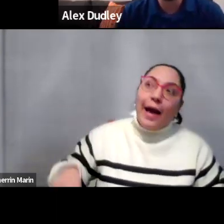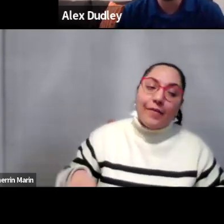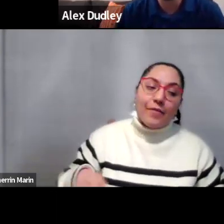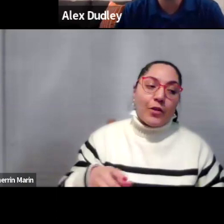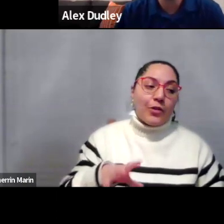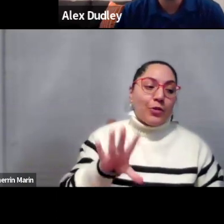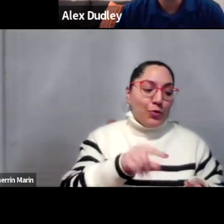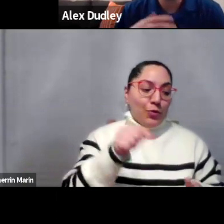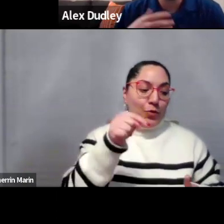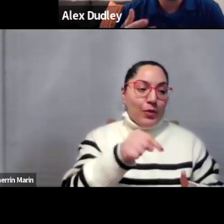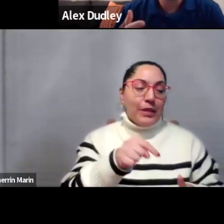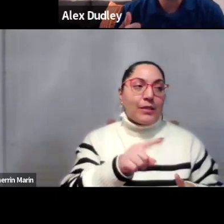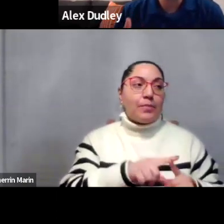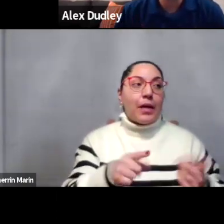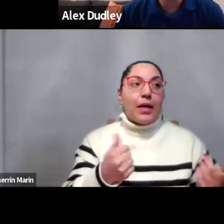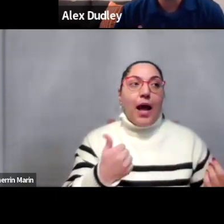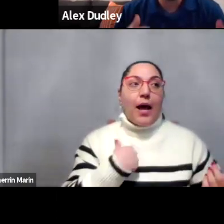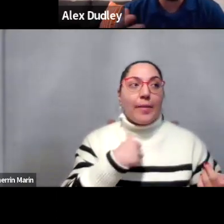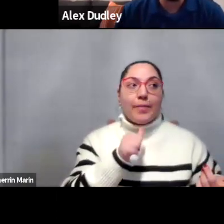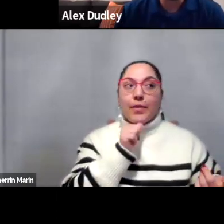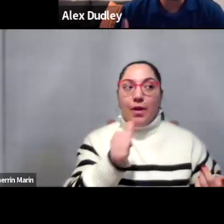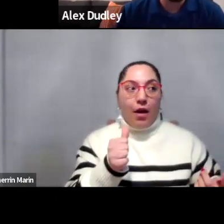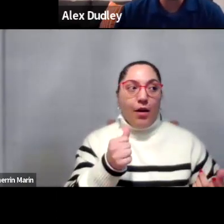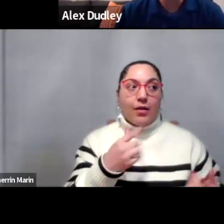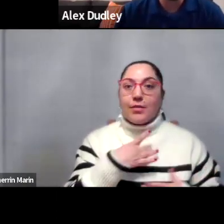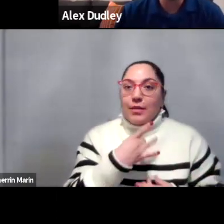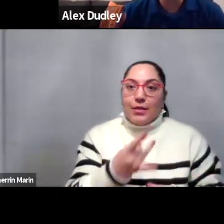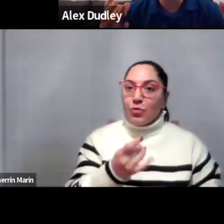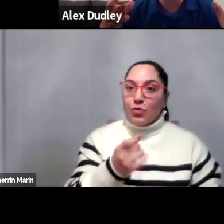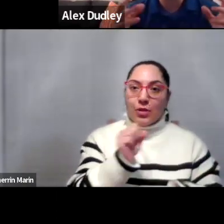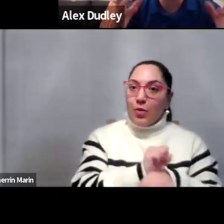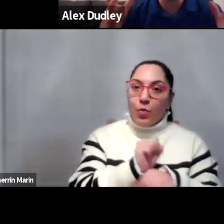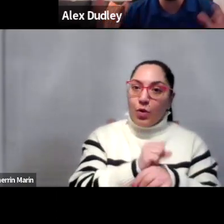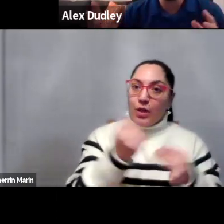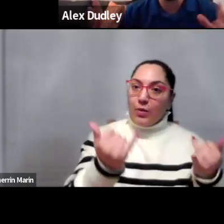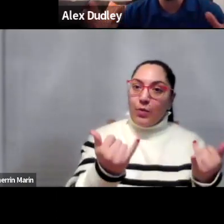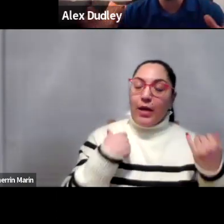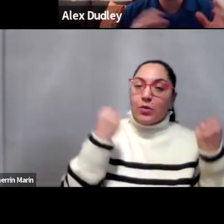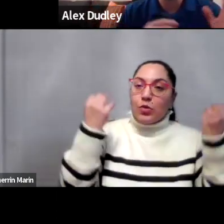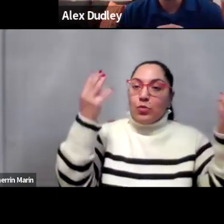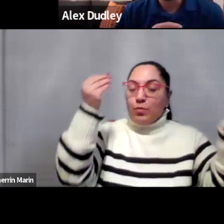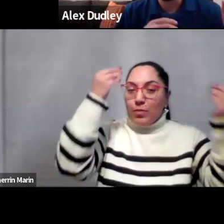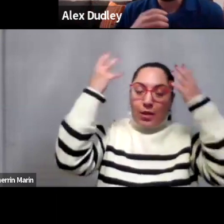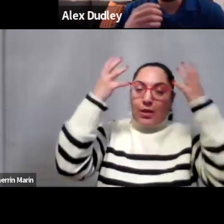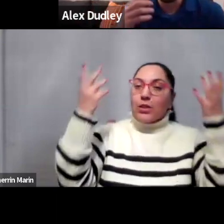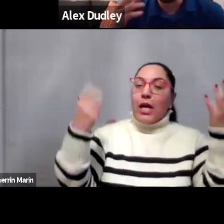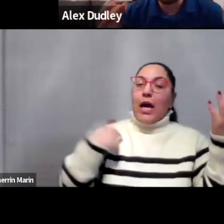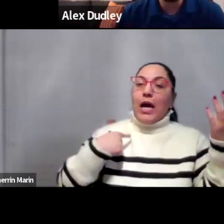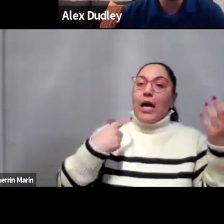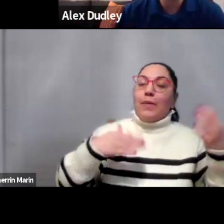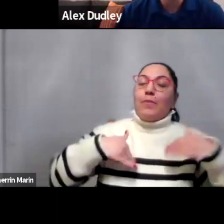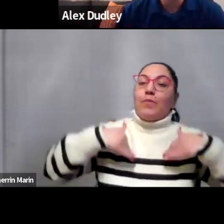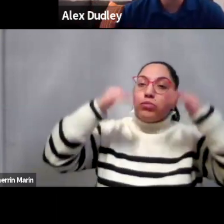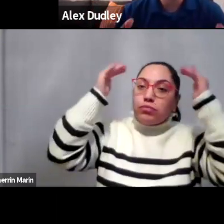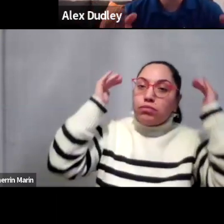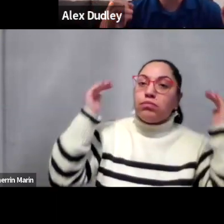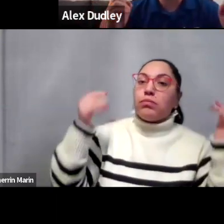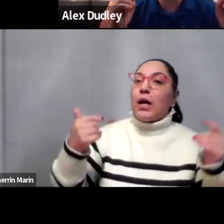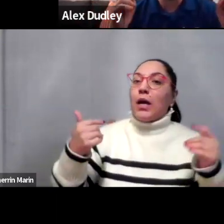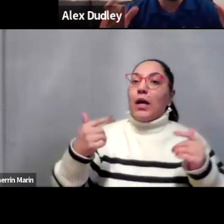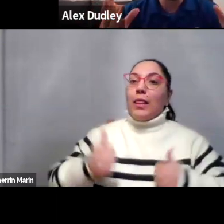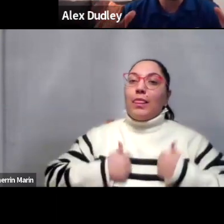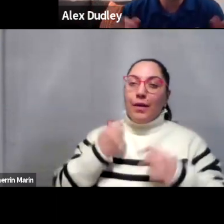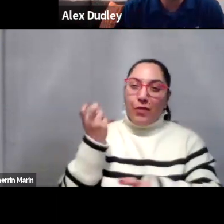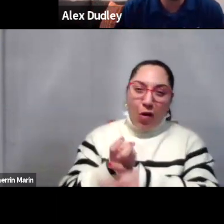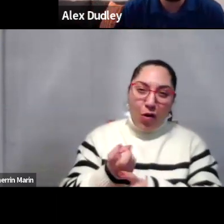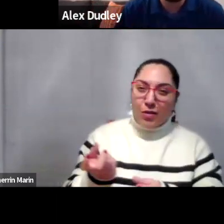of thing in my life, but I don't want to find a job right now. I've got too much going on. Life is too hard. I've